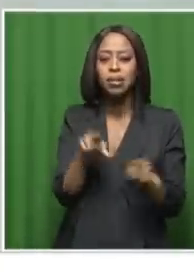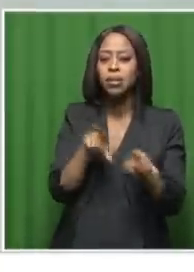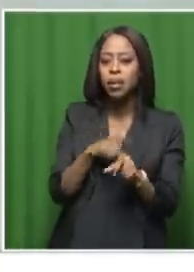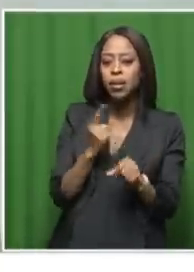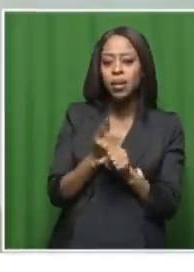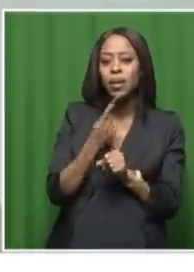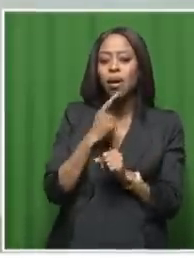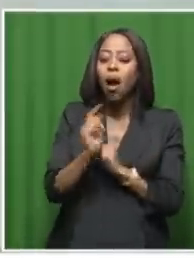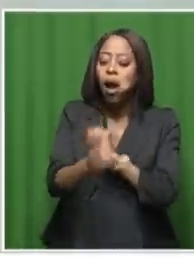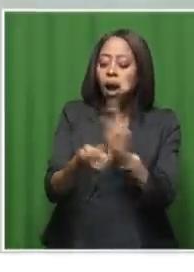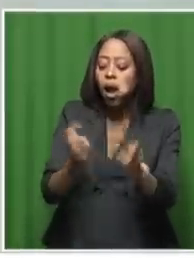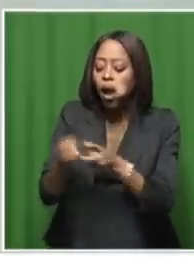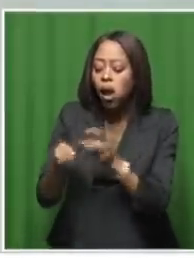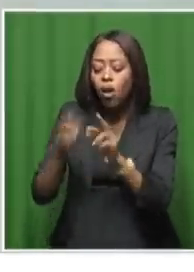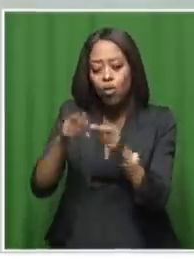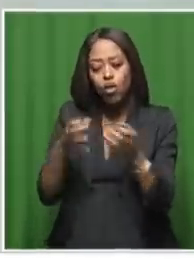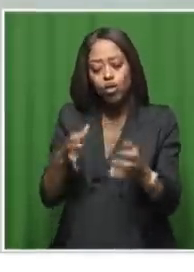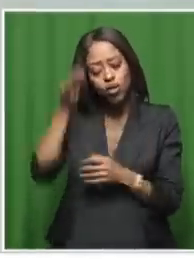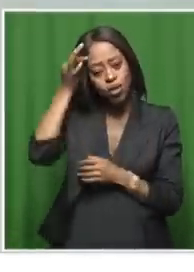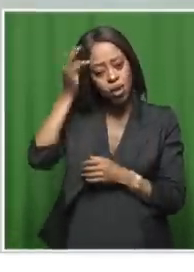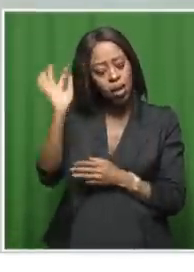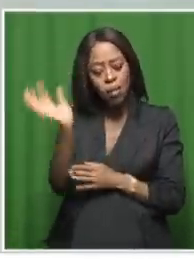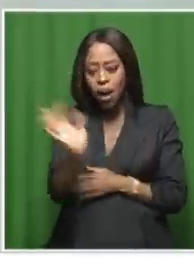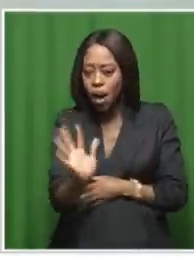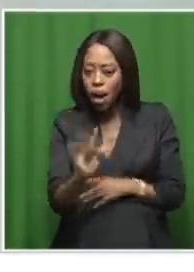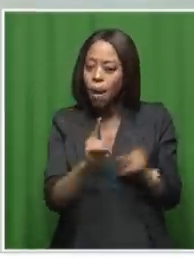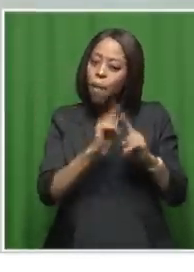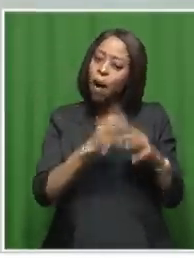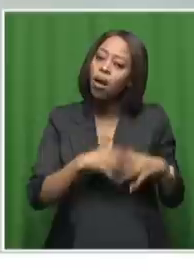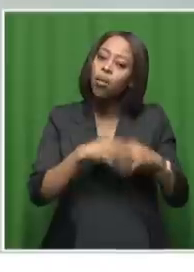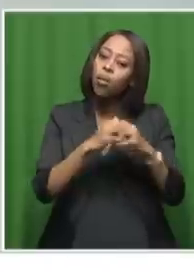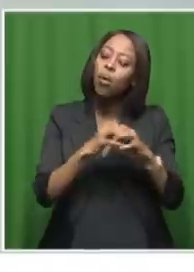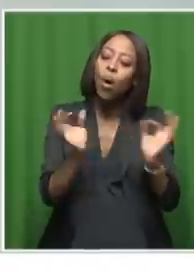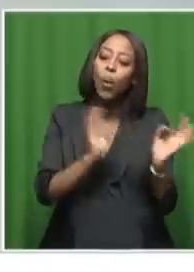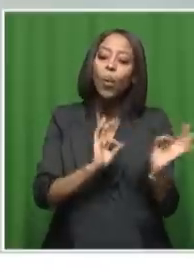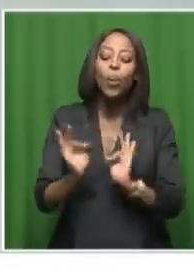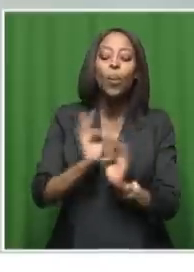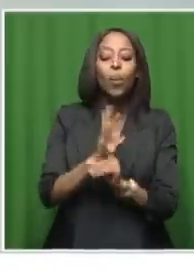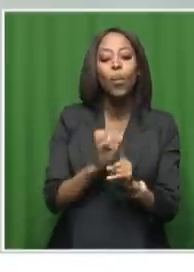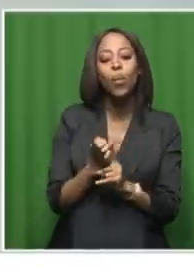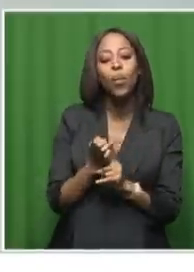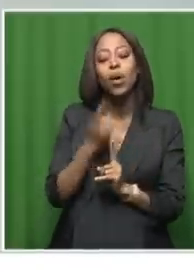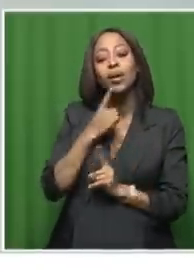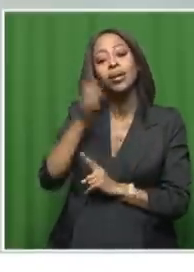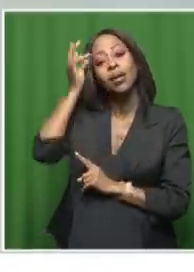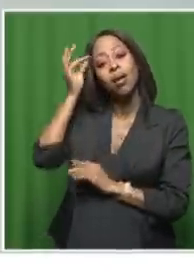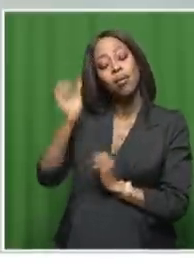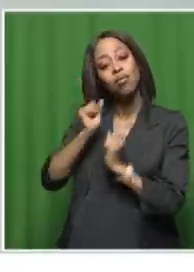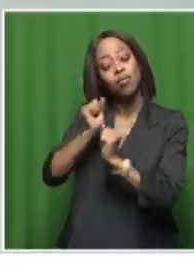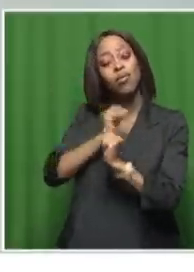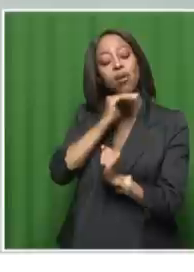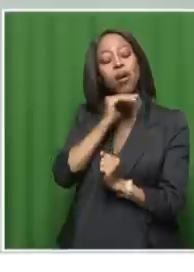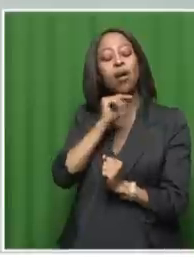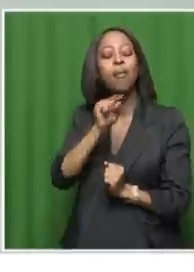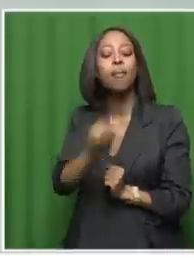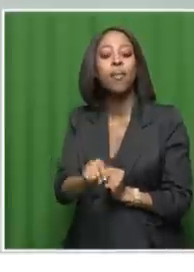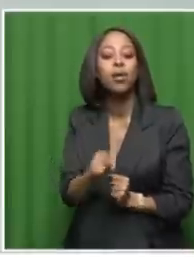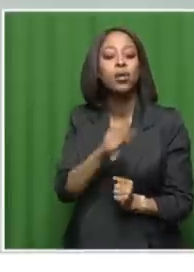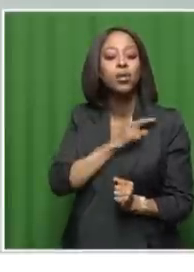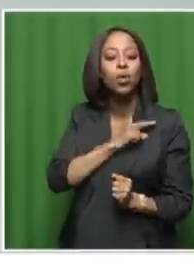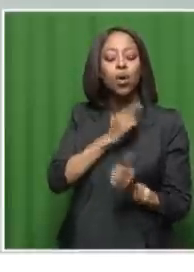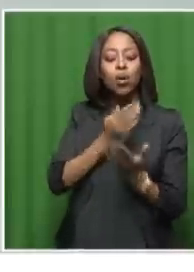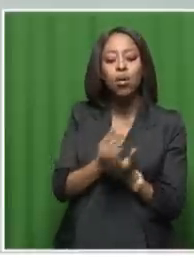not to loot state resources, but to create an enabling environment that the state must be strong enough to be able